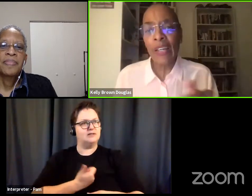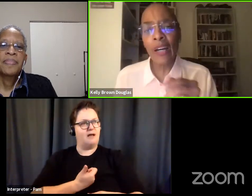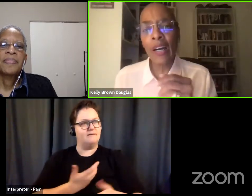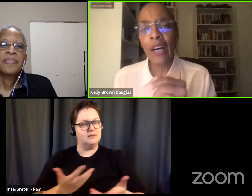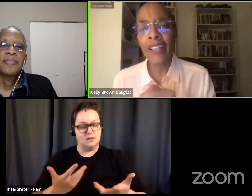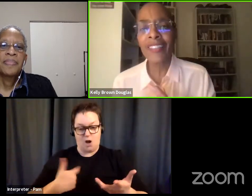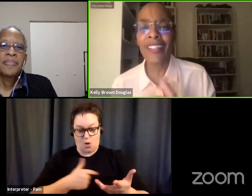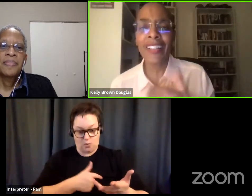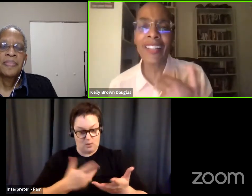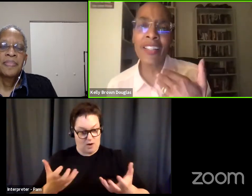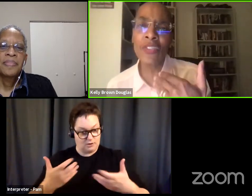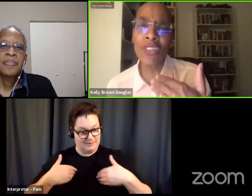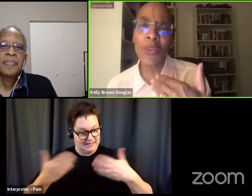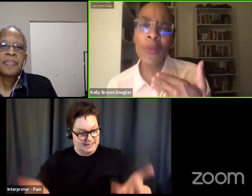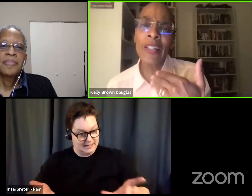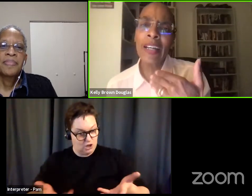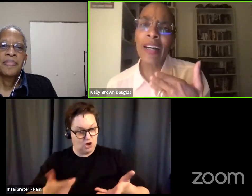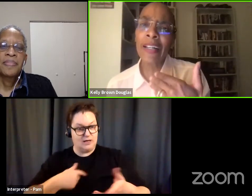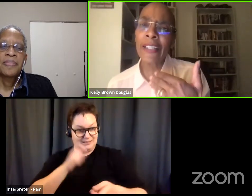here.